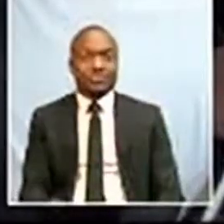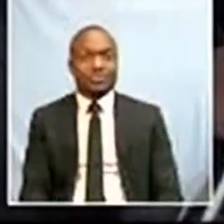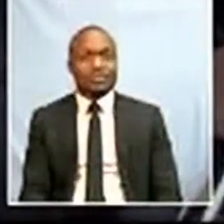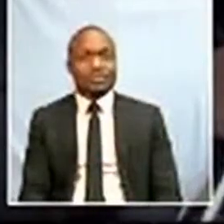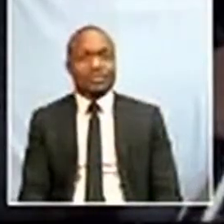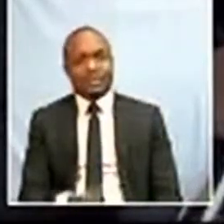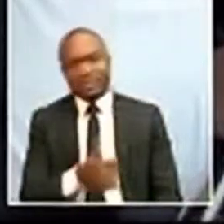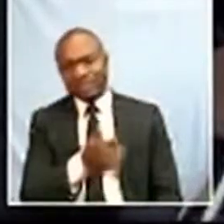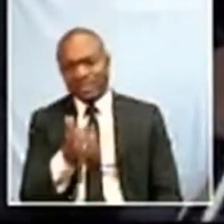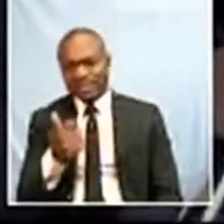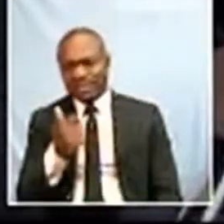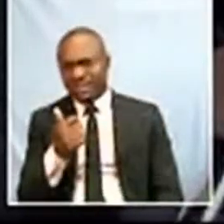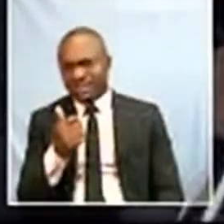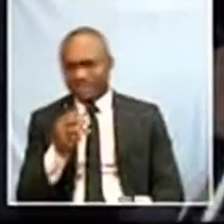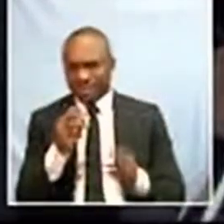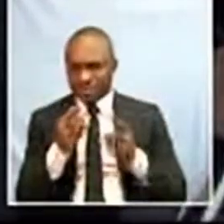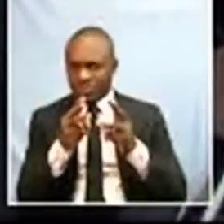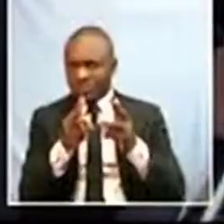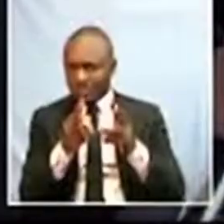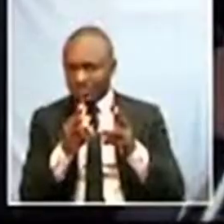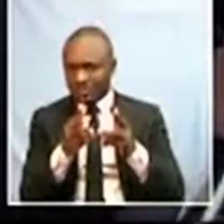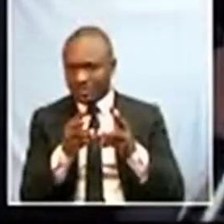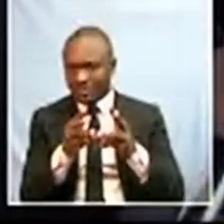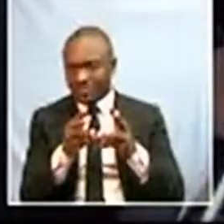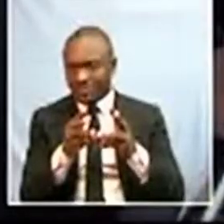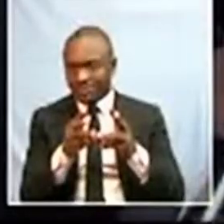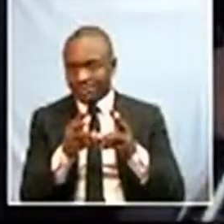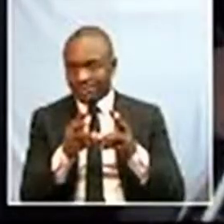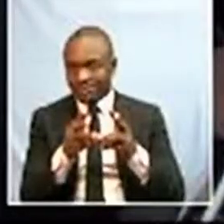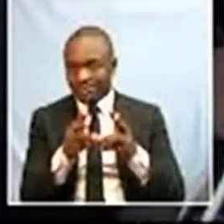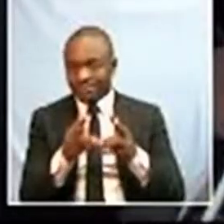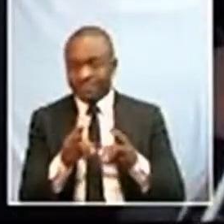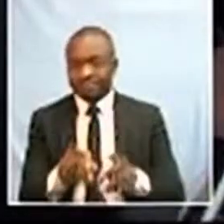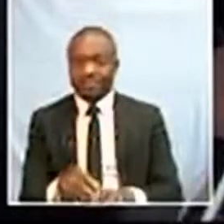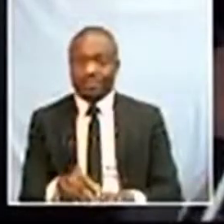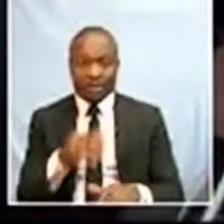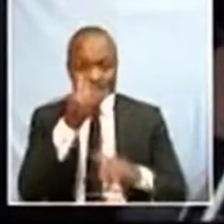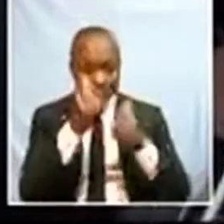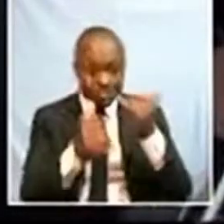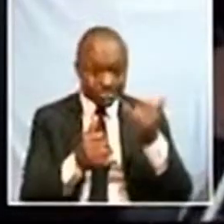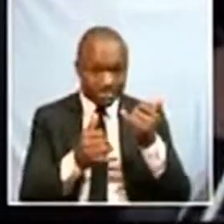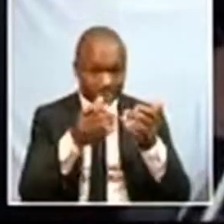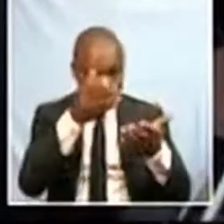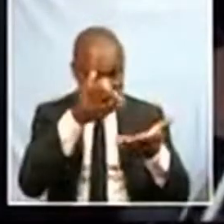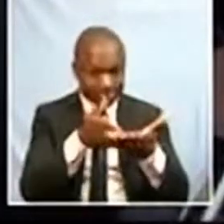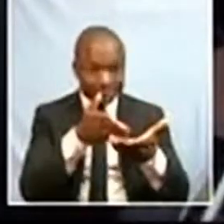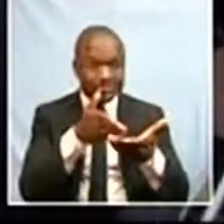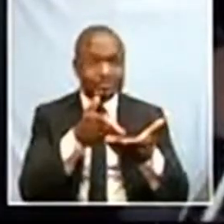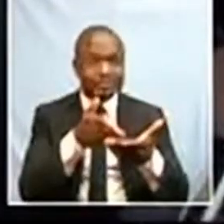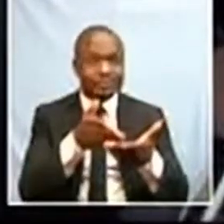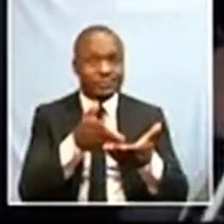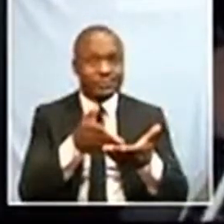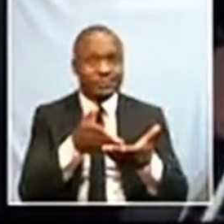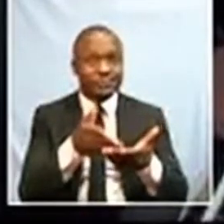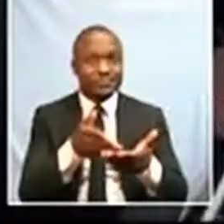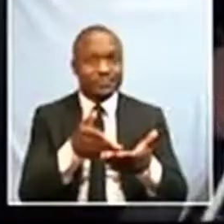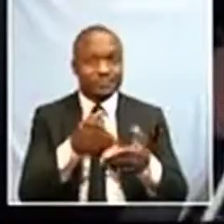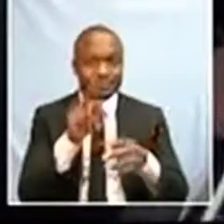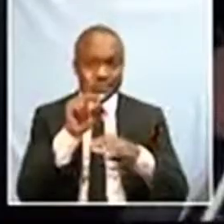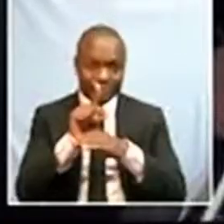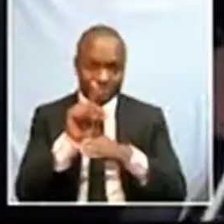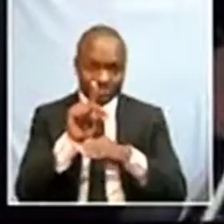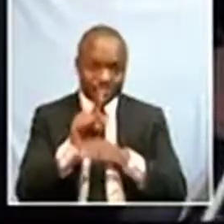Wasn't there any other optimal way to complete this